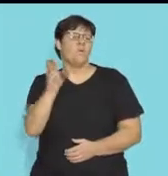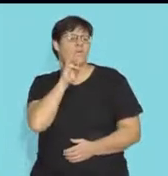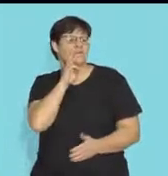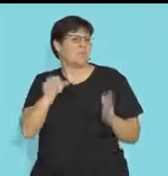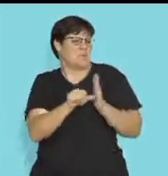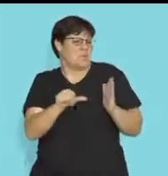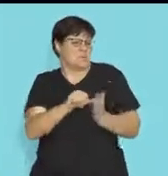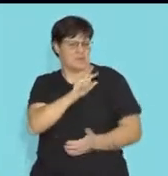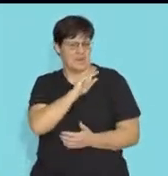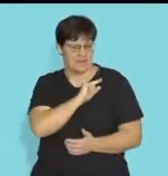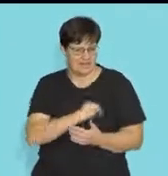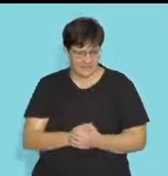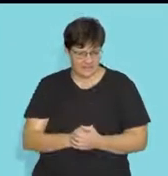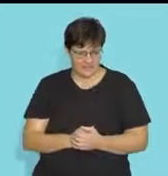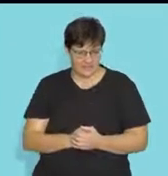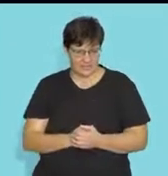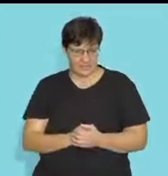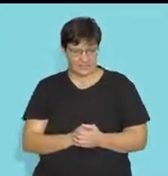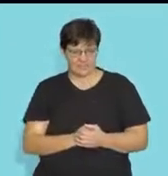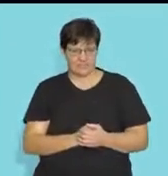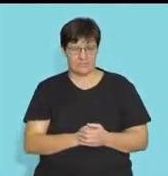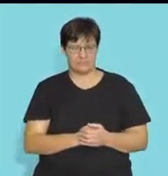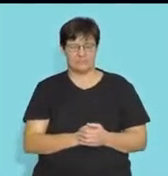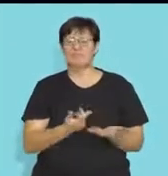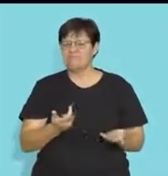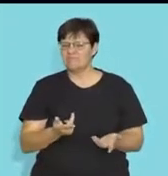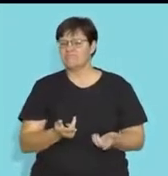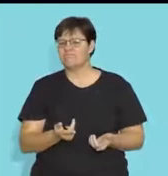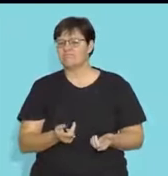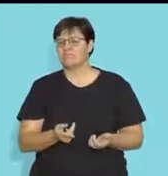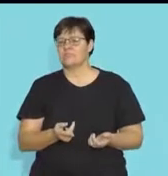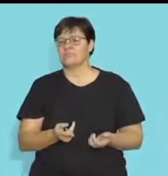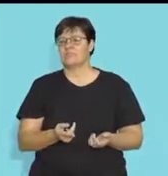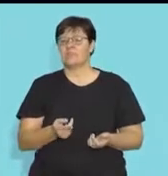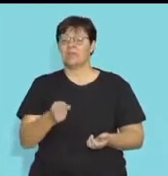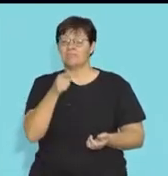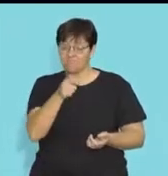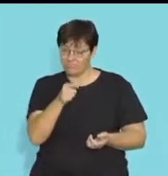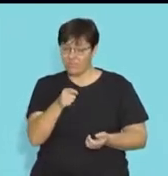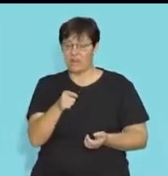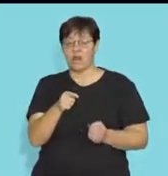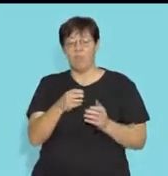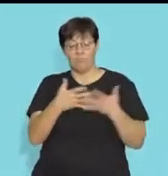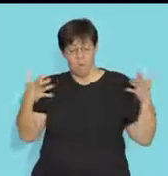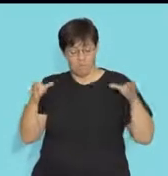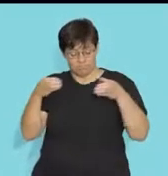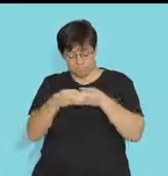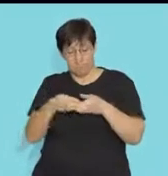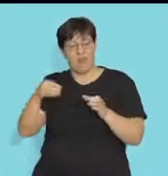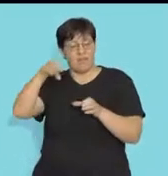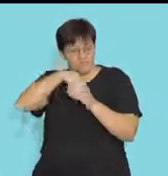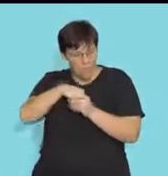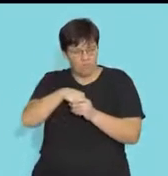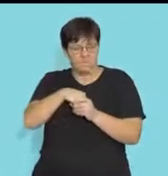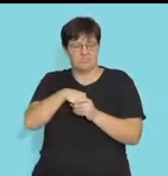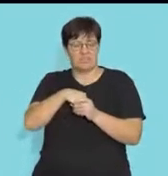So why is water important? Let's look at why water is important. Water is a major constituent